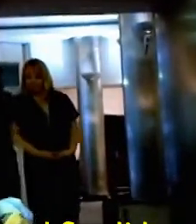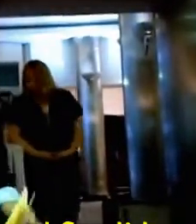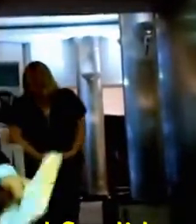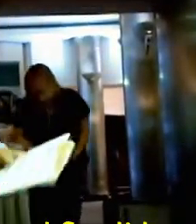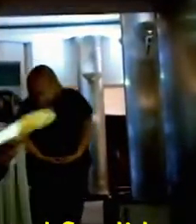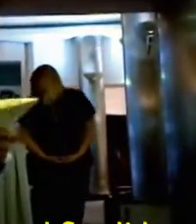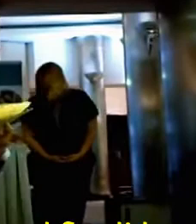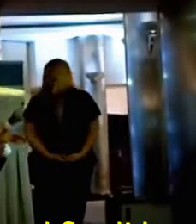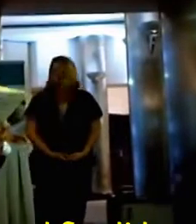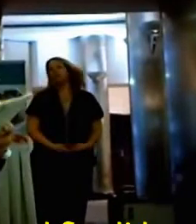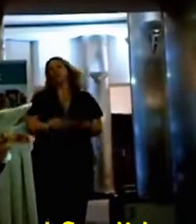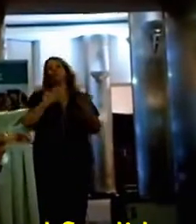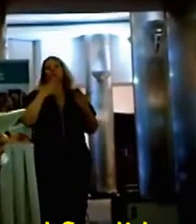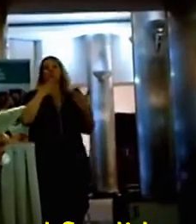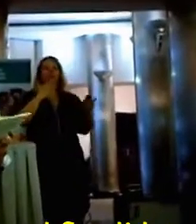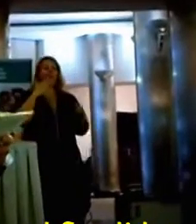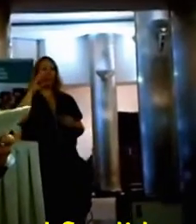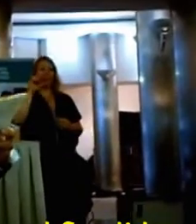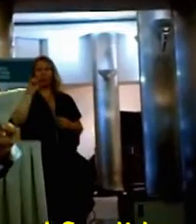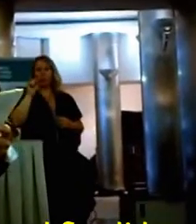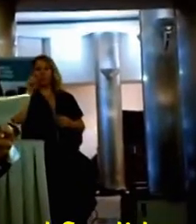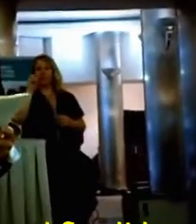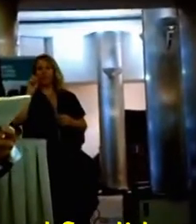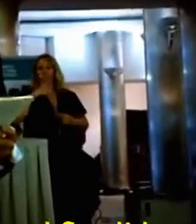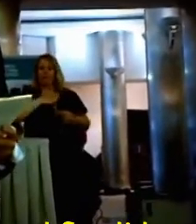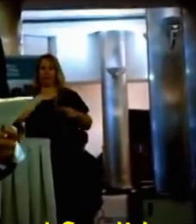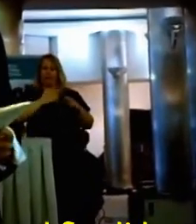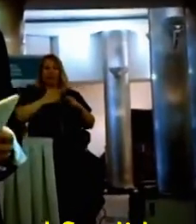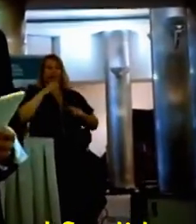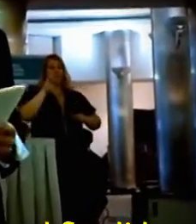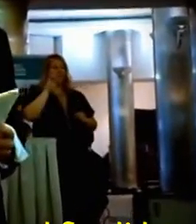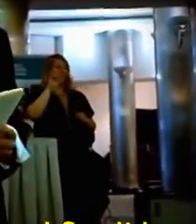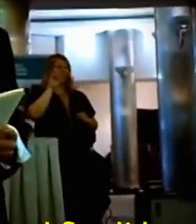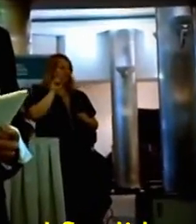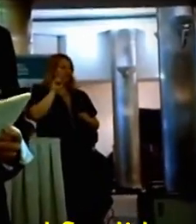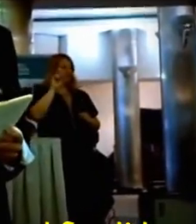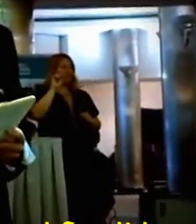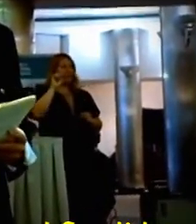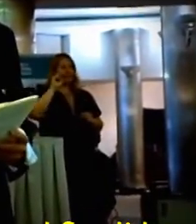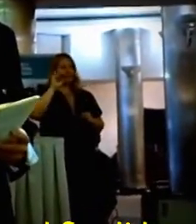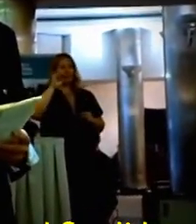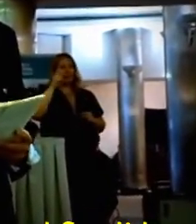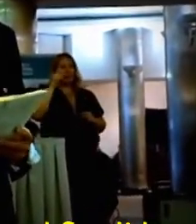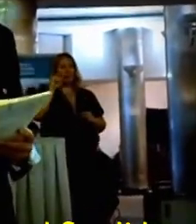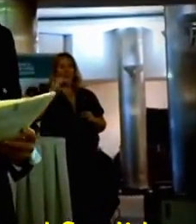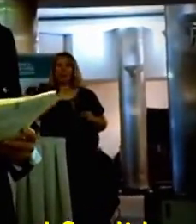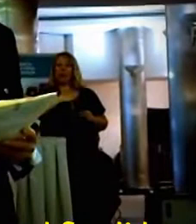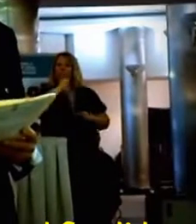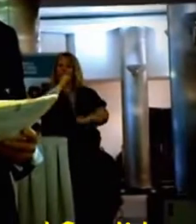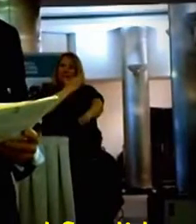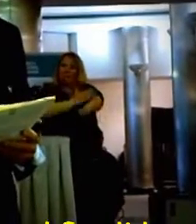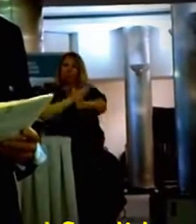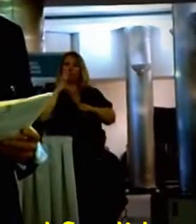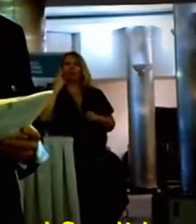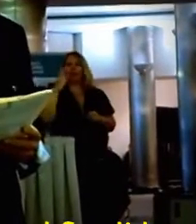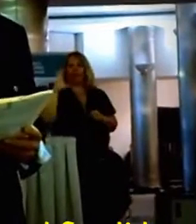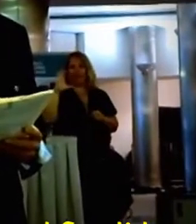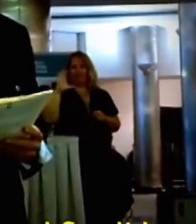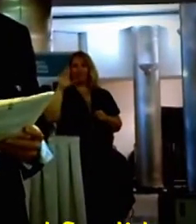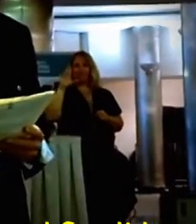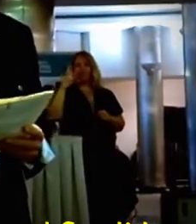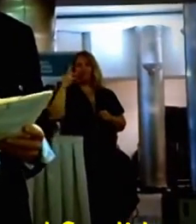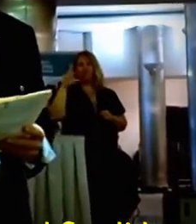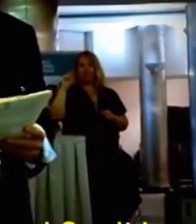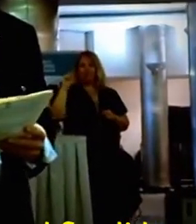Thank you, Steve. My name is Erwin Sniedzins, and I have a handicapped daughter with Rett syndrome, and